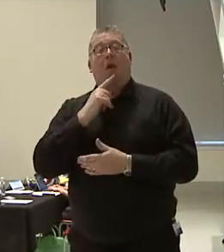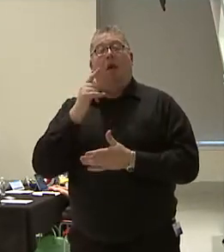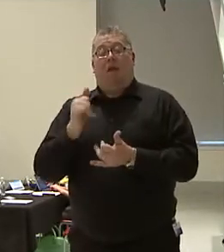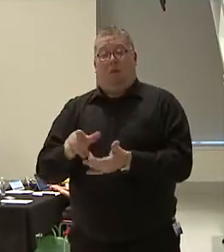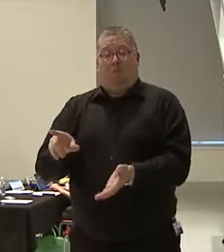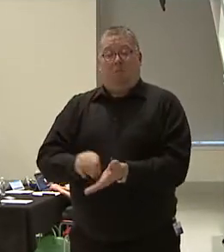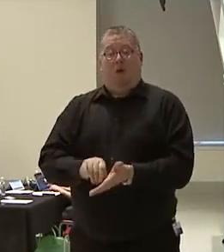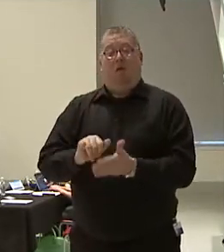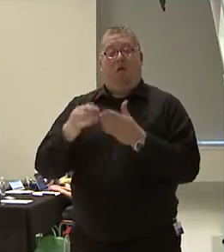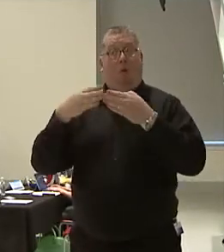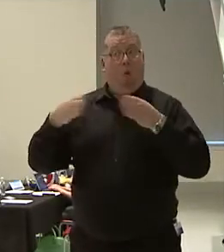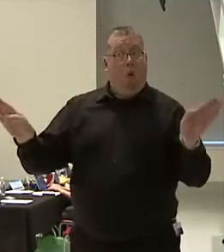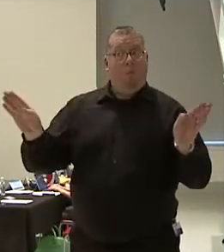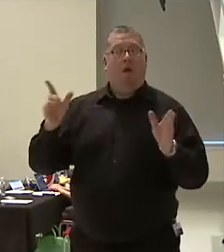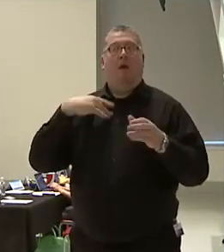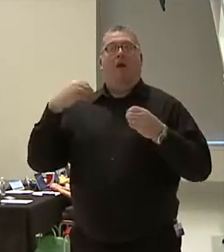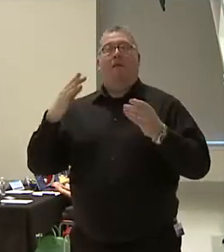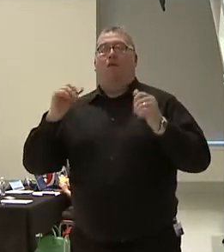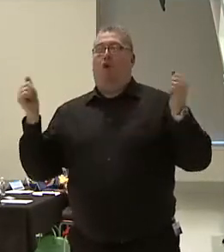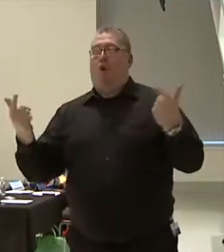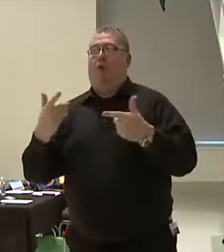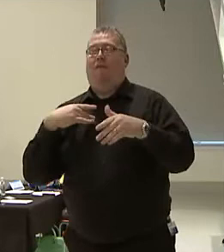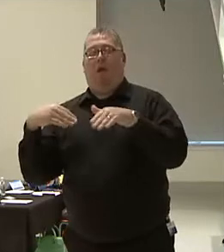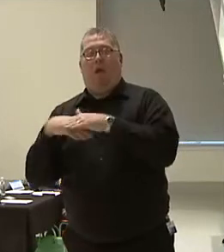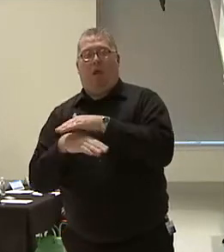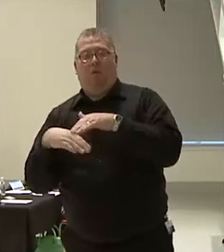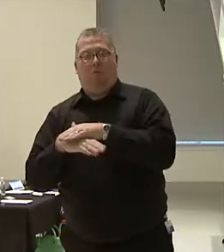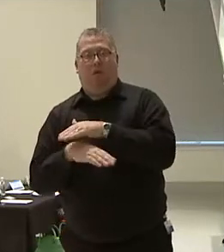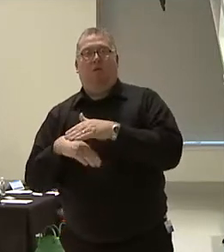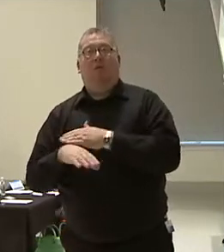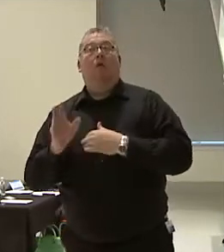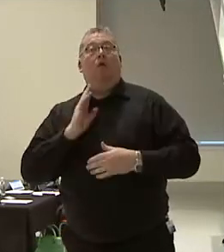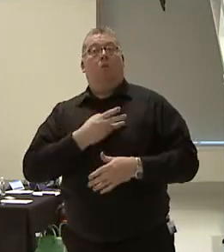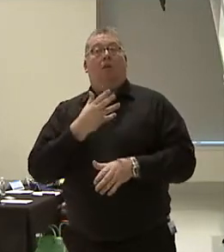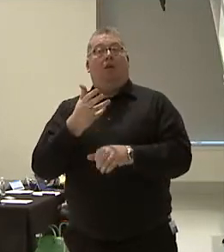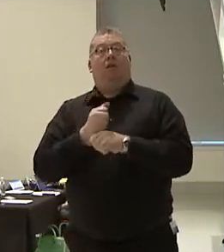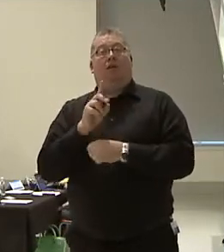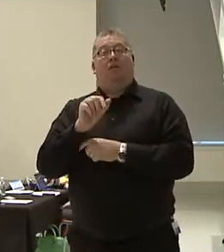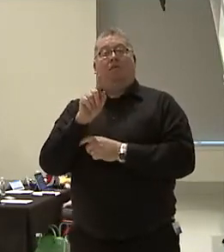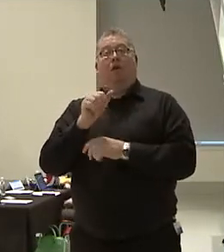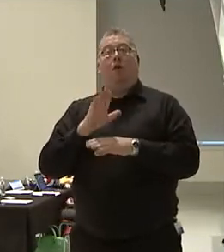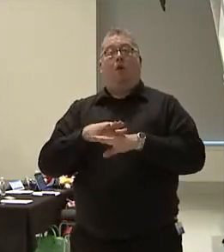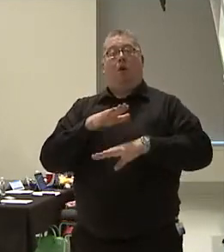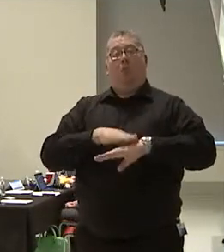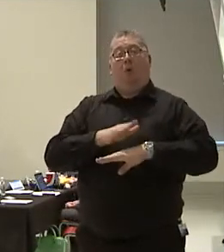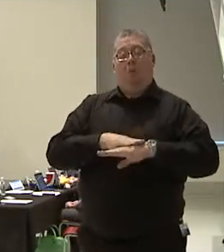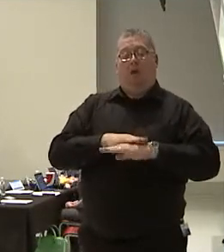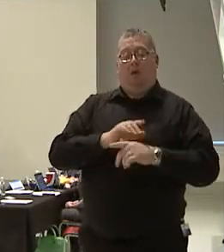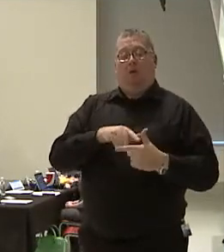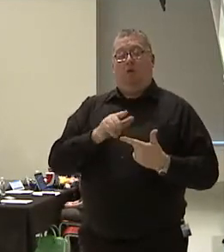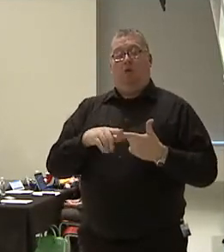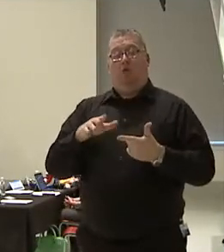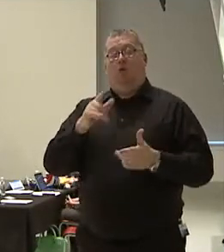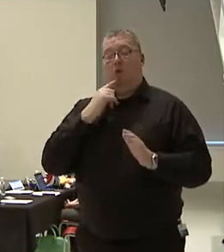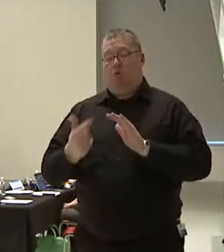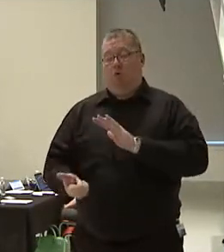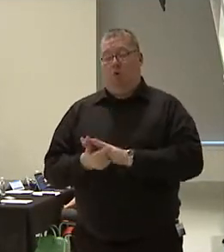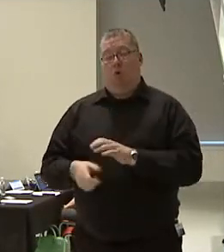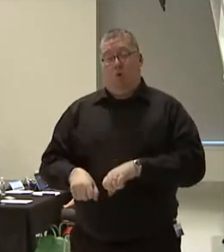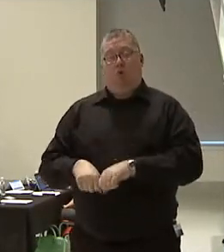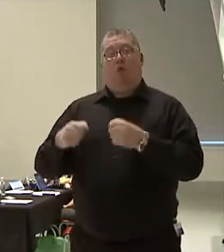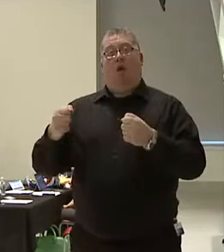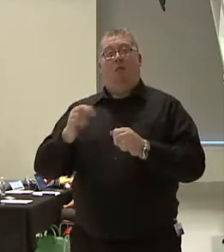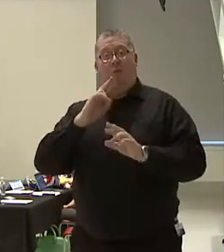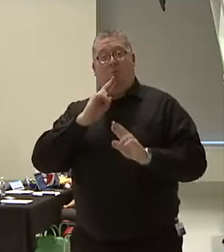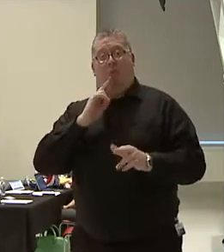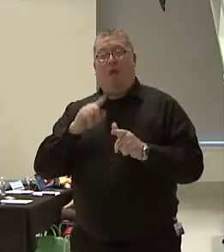these data openly for all to access. We obtained data on probation populations, crime reports, foreclosure filings, and